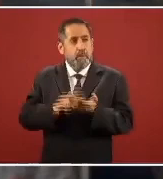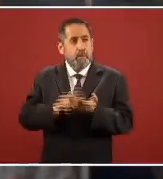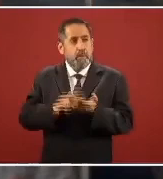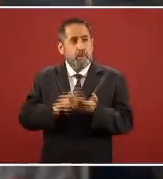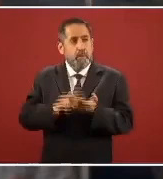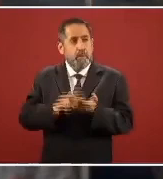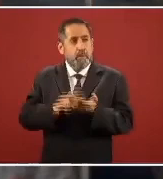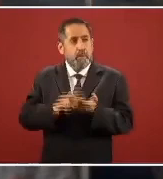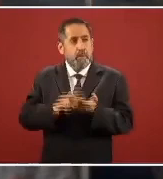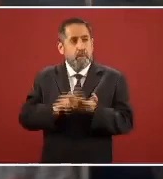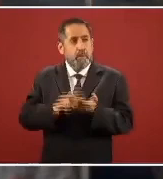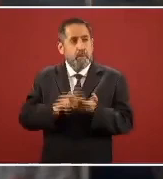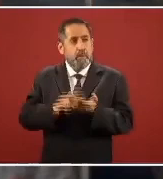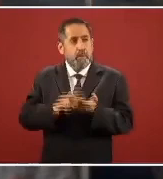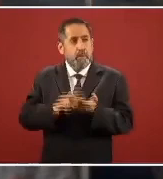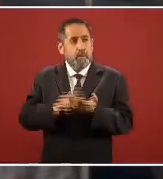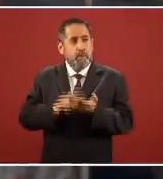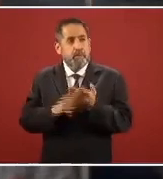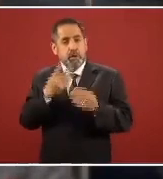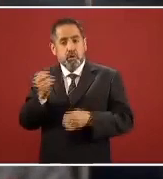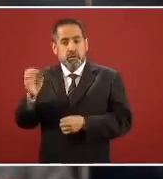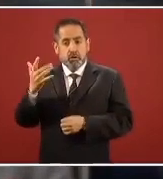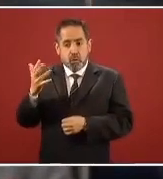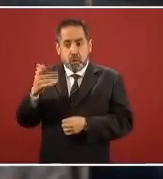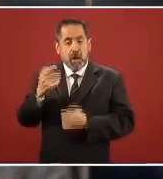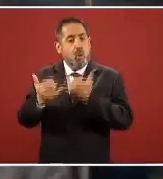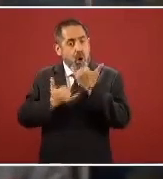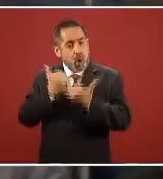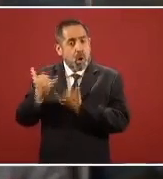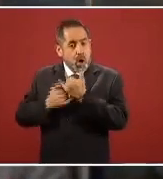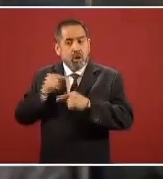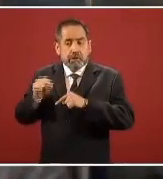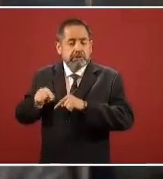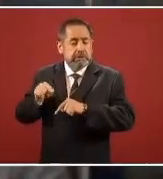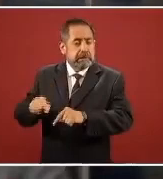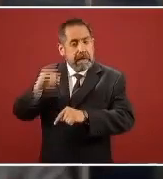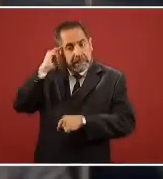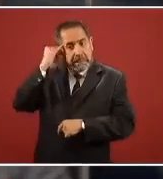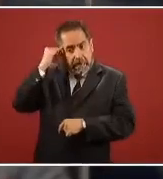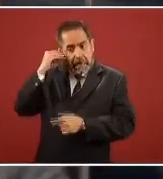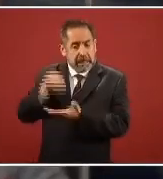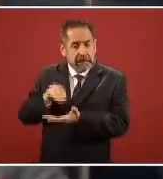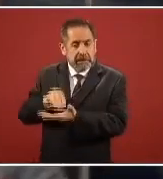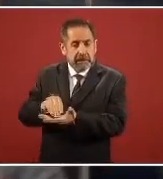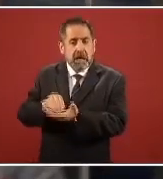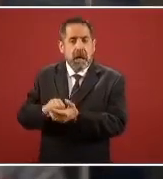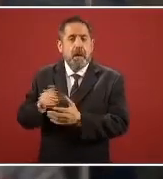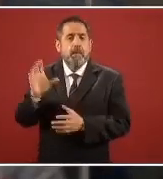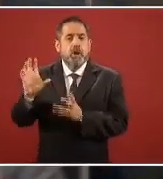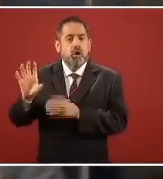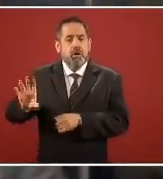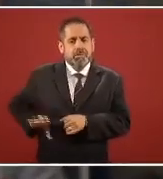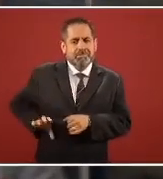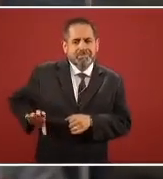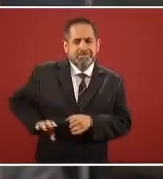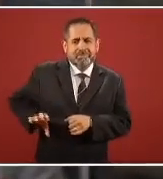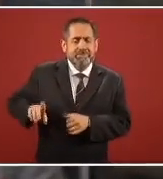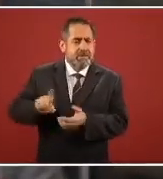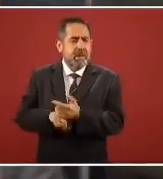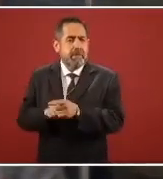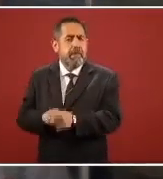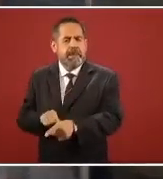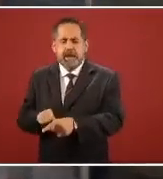Mexico in the year 1950. En 2008, los deportistas indígenas y el juego de pelota mixteca recibieron el reconocimiento de